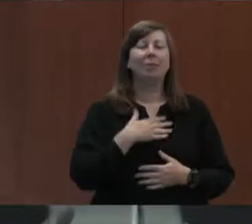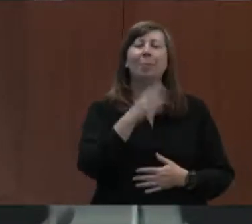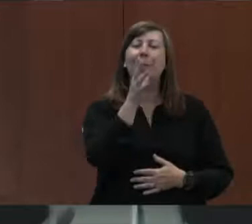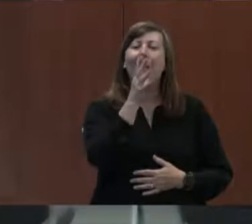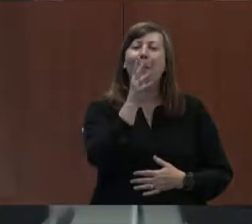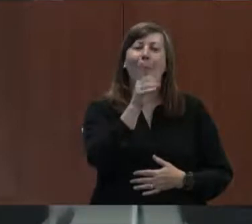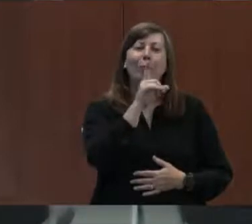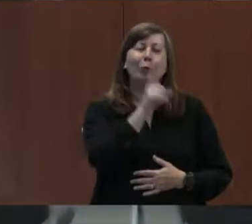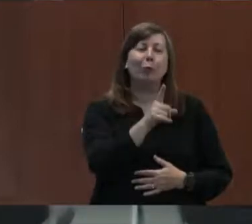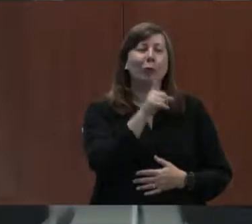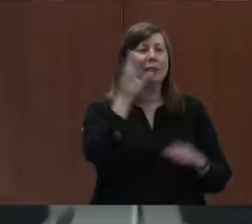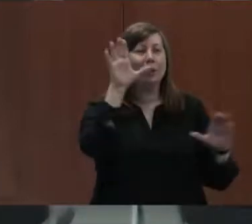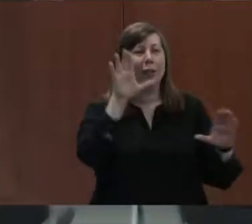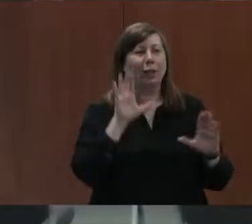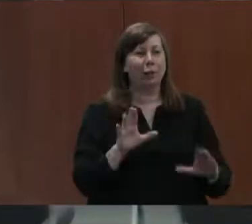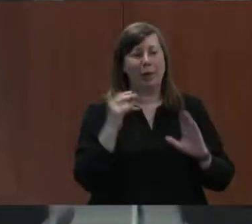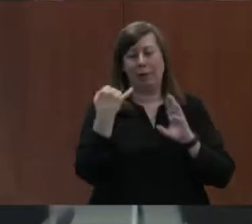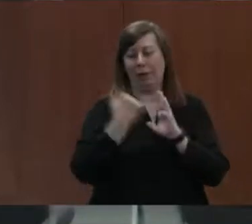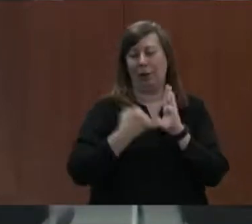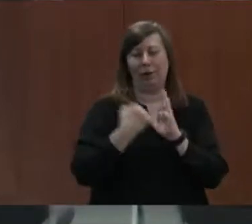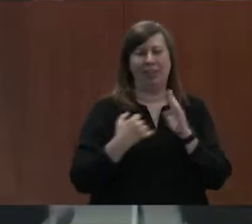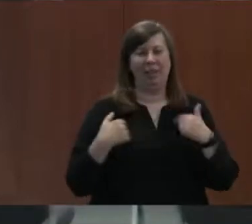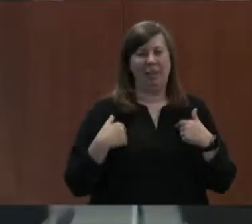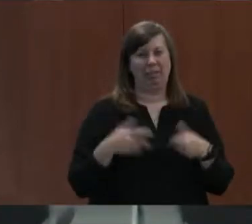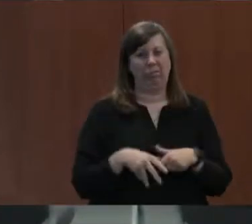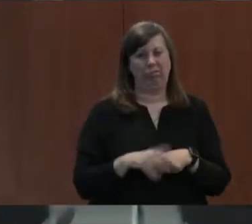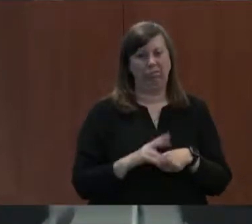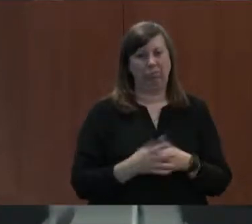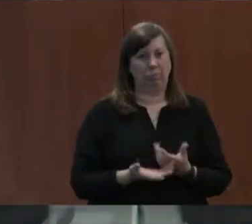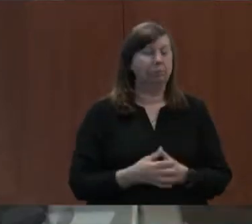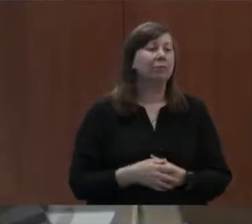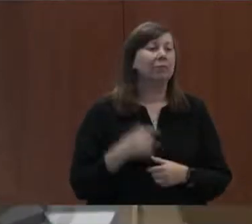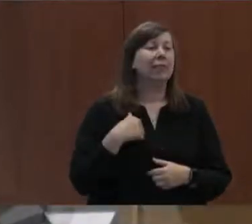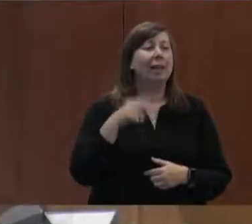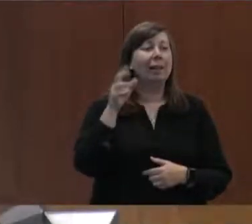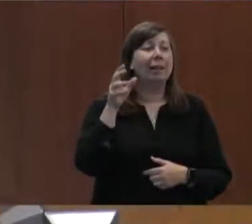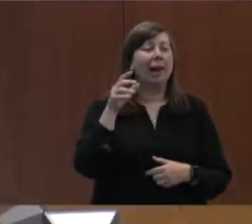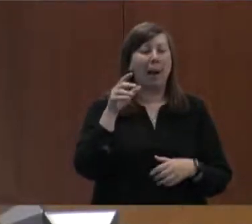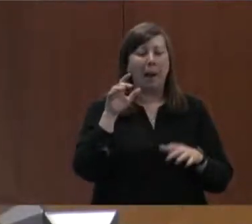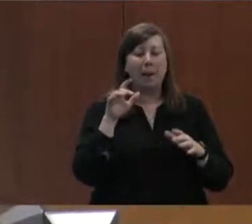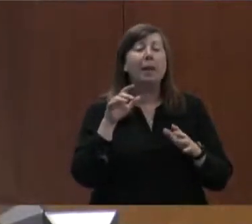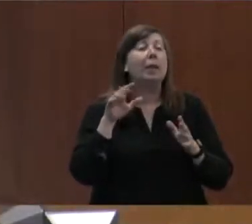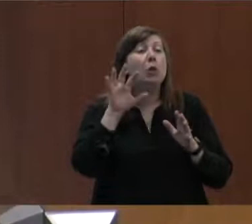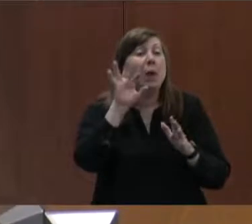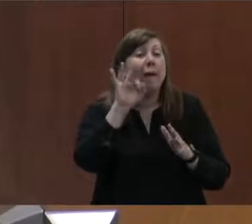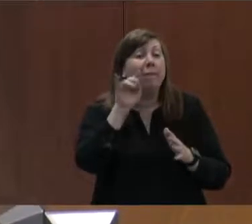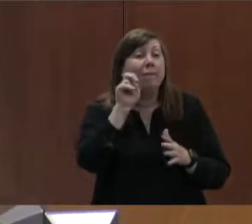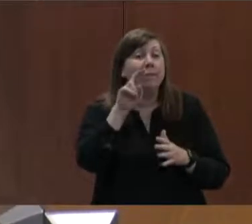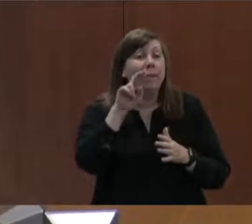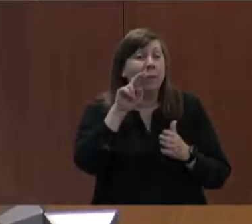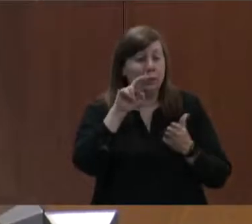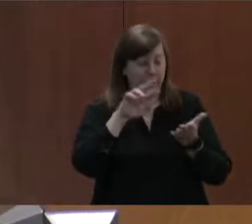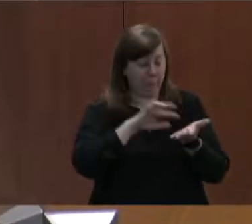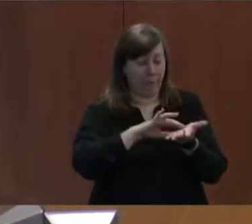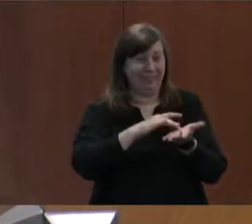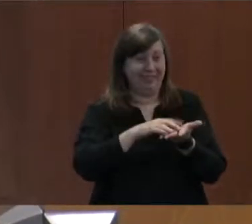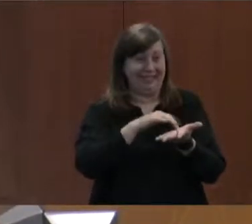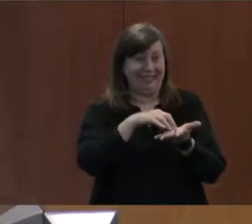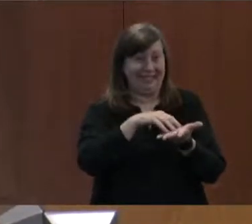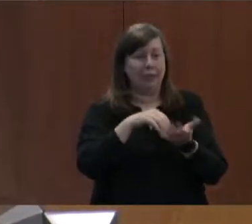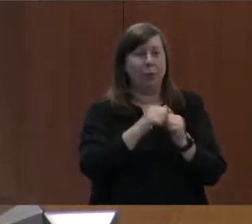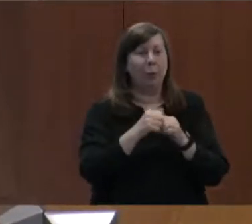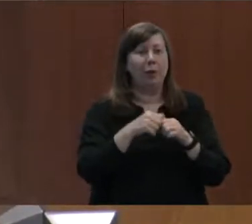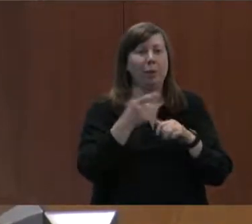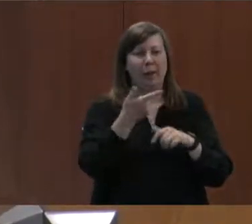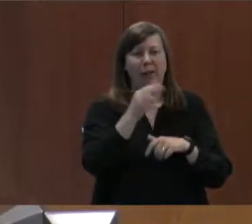was a really great artist. Me, not so much. I dabble in finger paints with my grands. And as